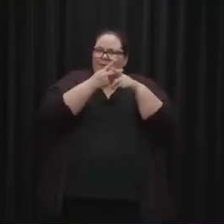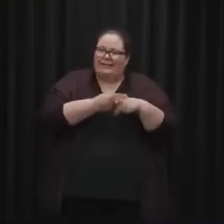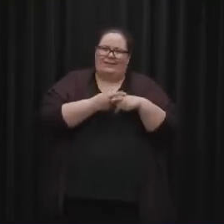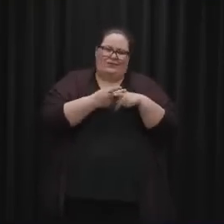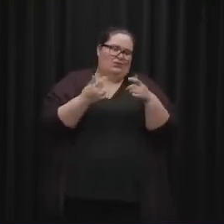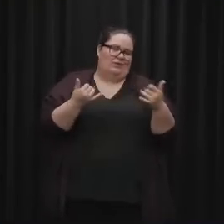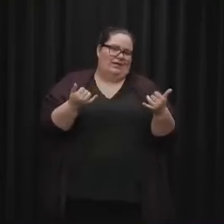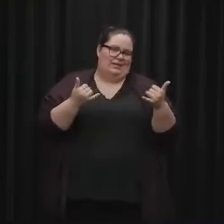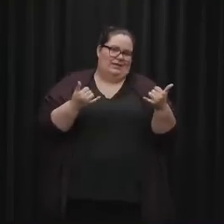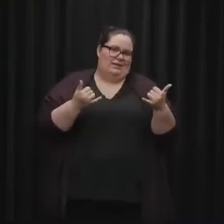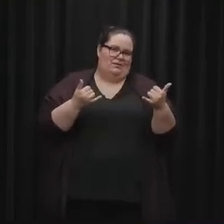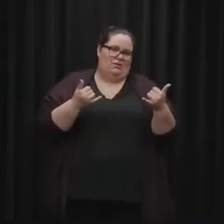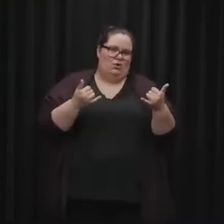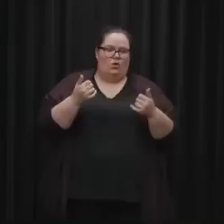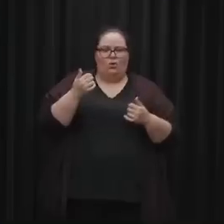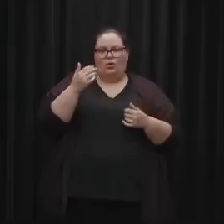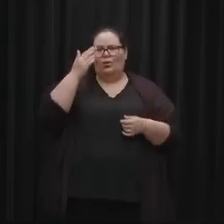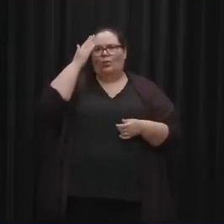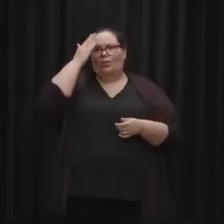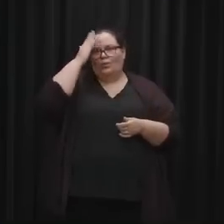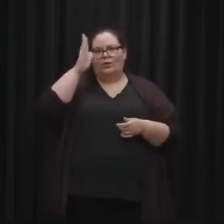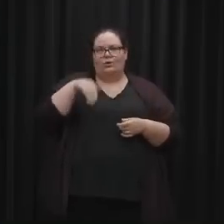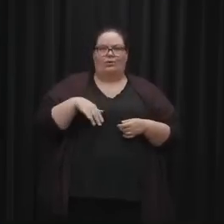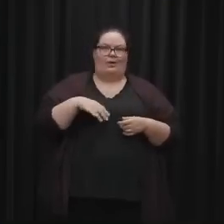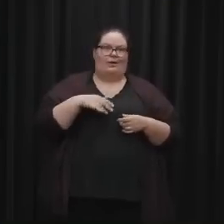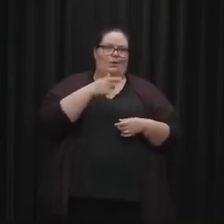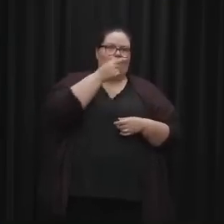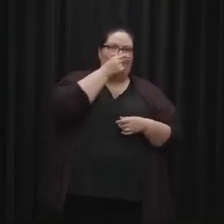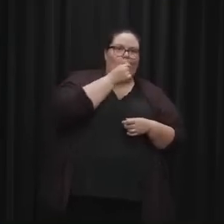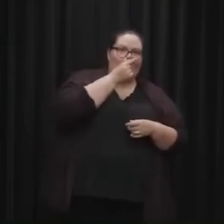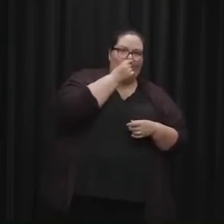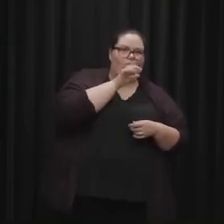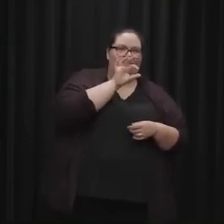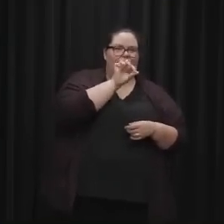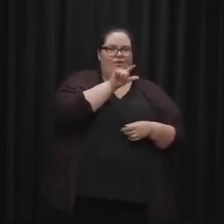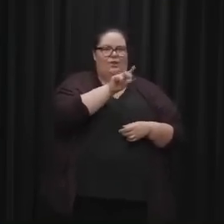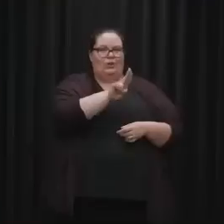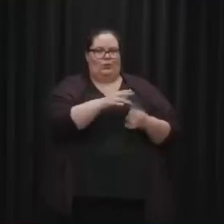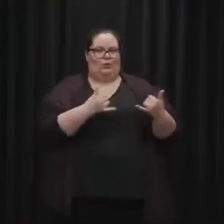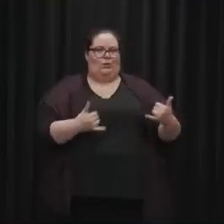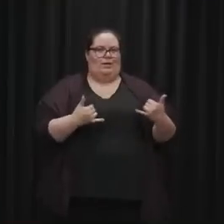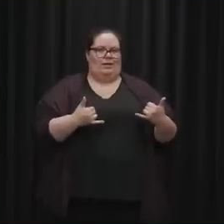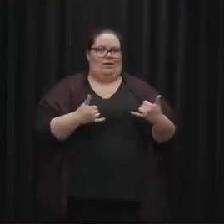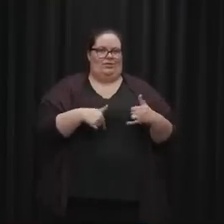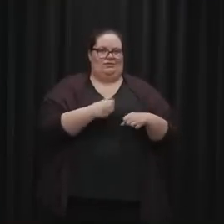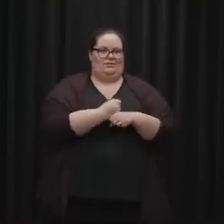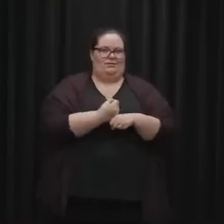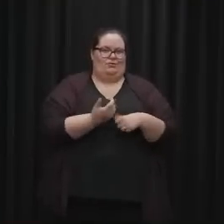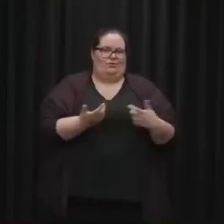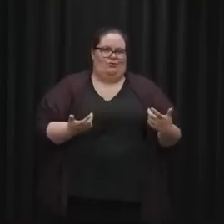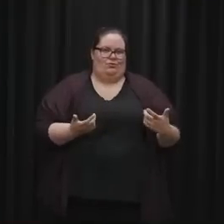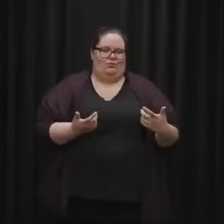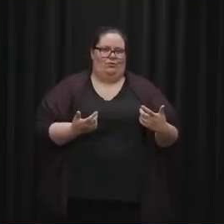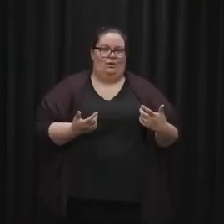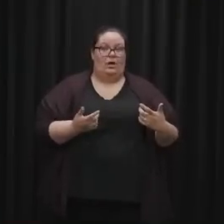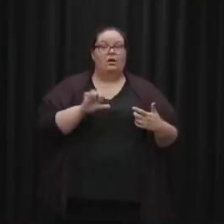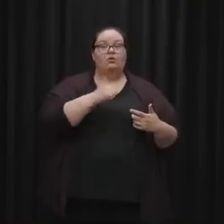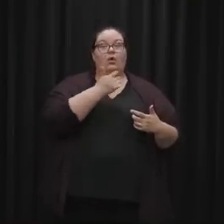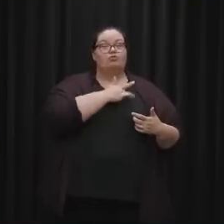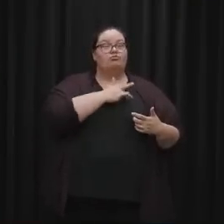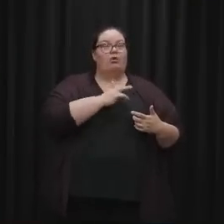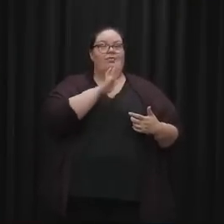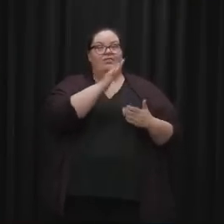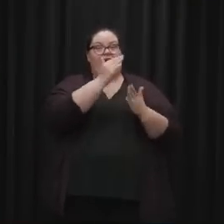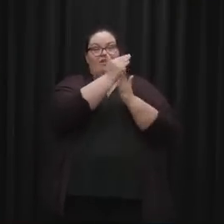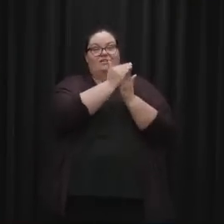at this time, but we know that there is also the overlap with cold and flu symptoms at this time. So, and we know that other provinces have changed